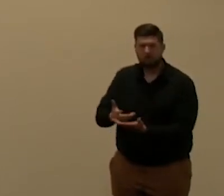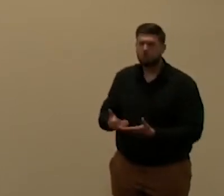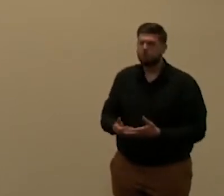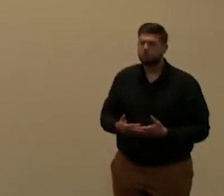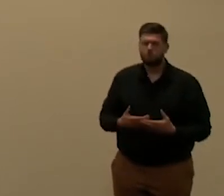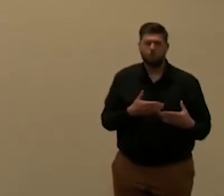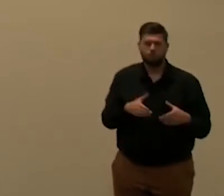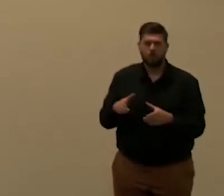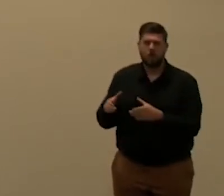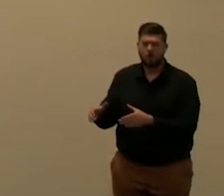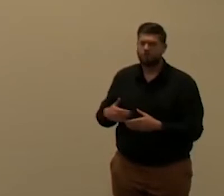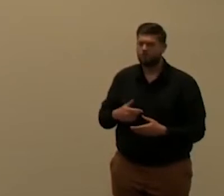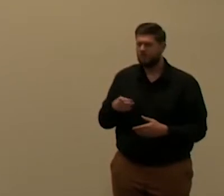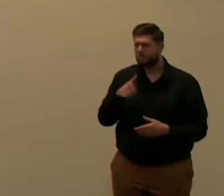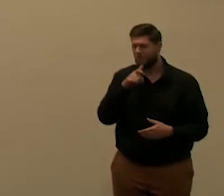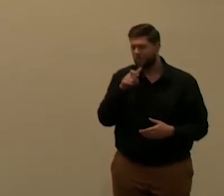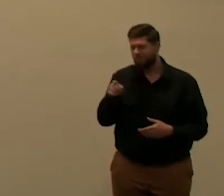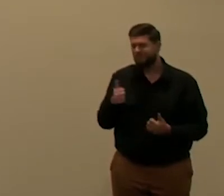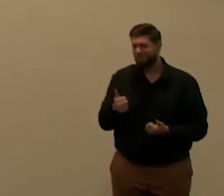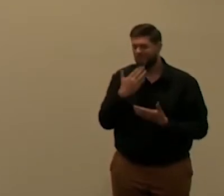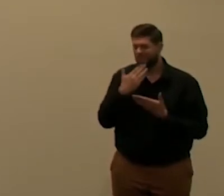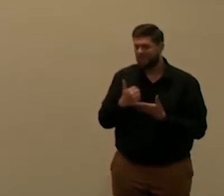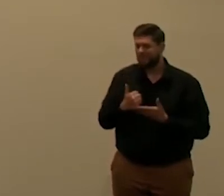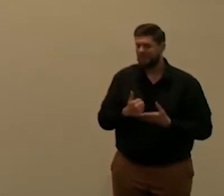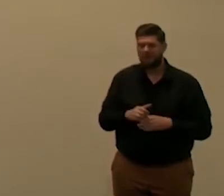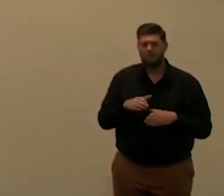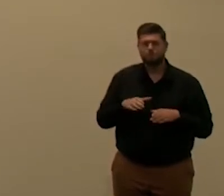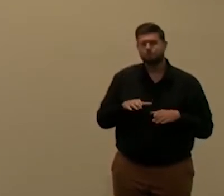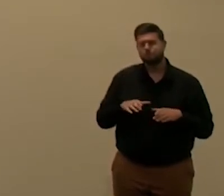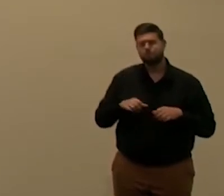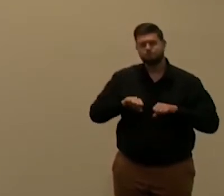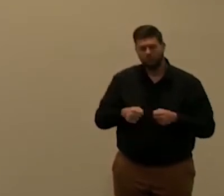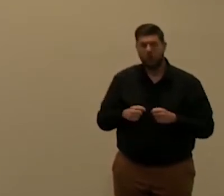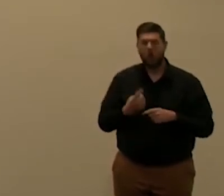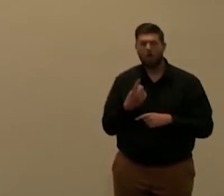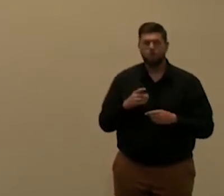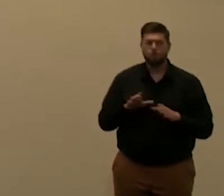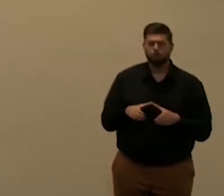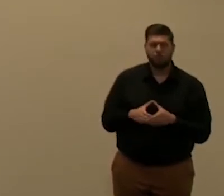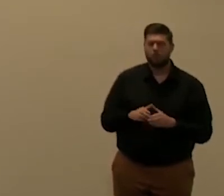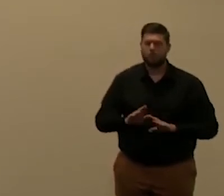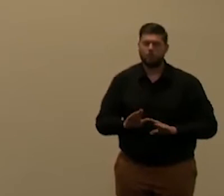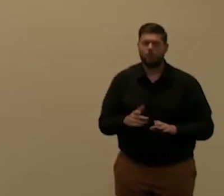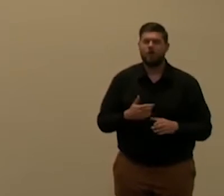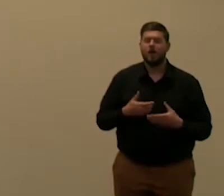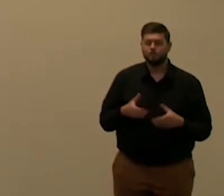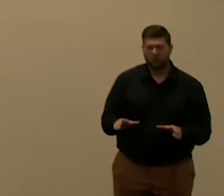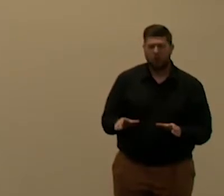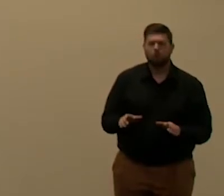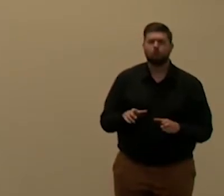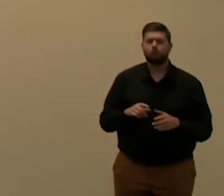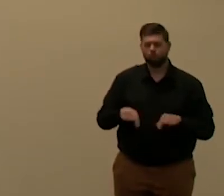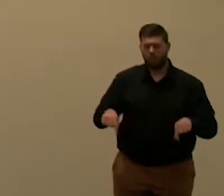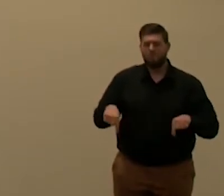breakup rooms? No, breakout rooms, that's it. Not breakup rooms. So that would be horrible. No, it could be useful,